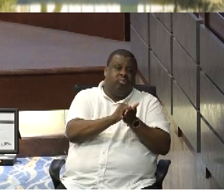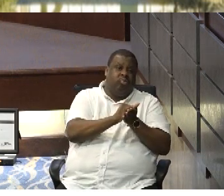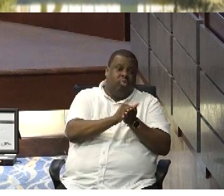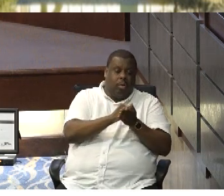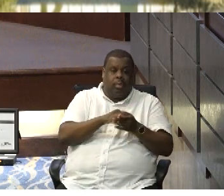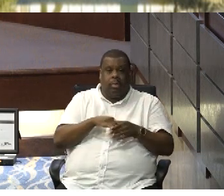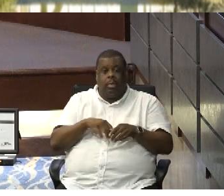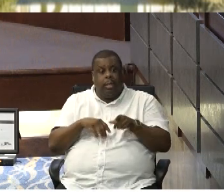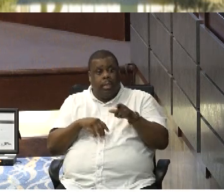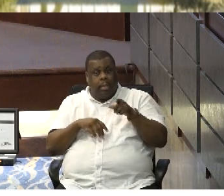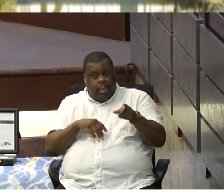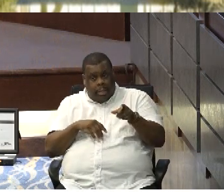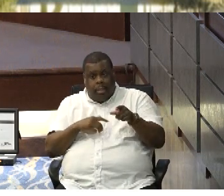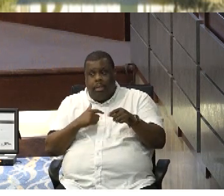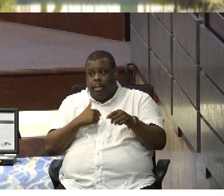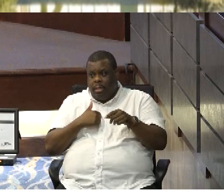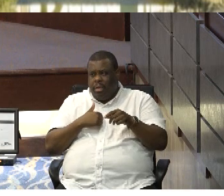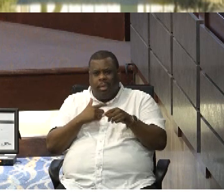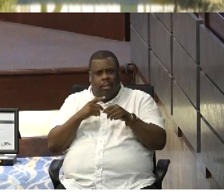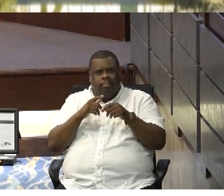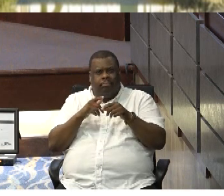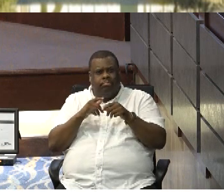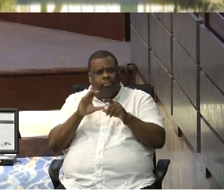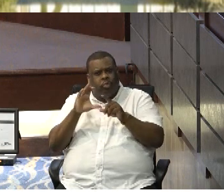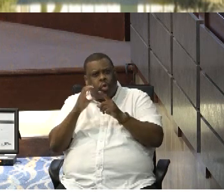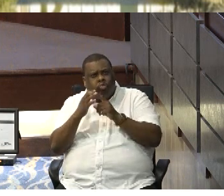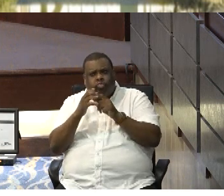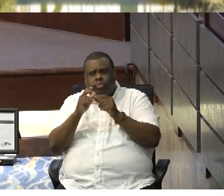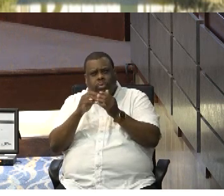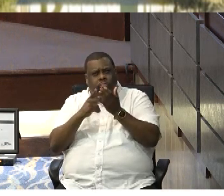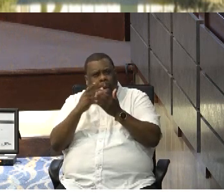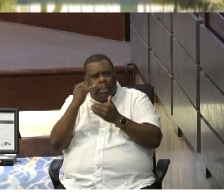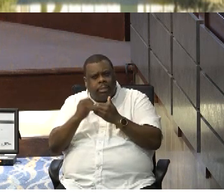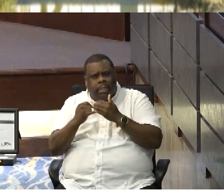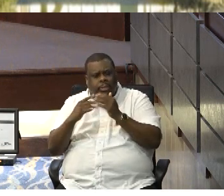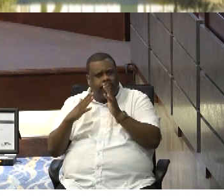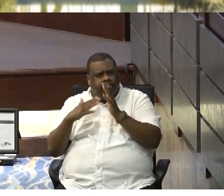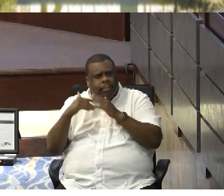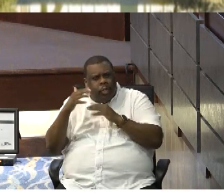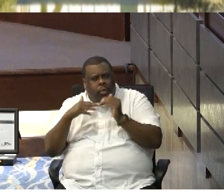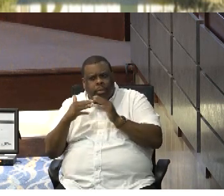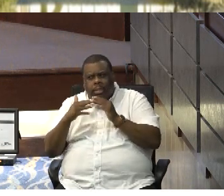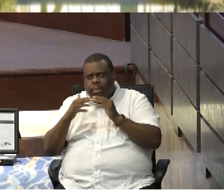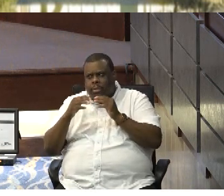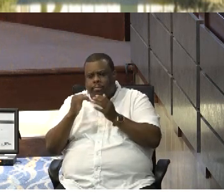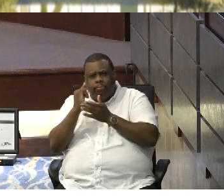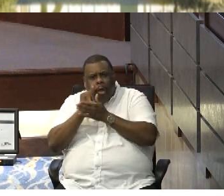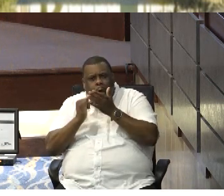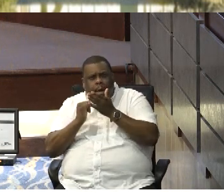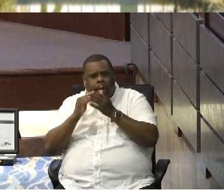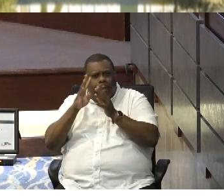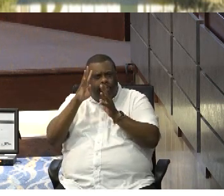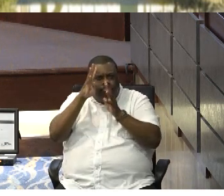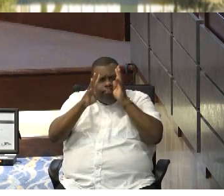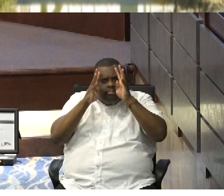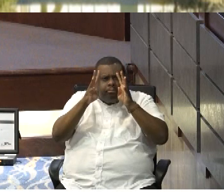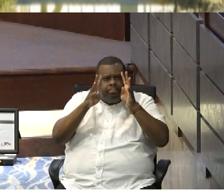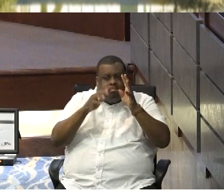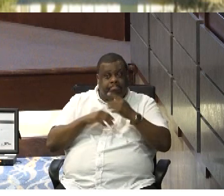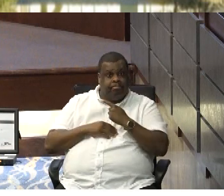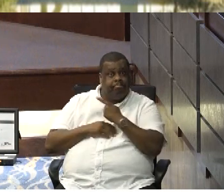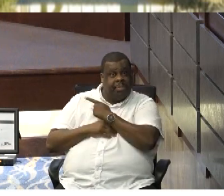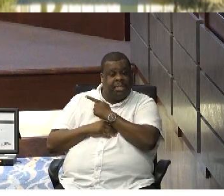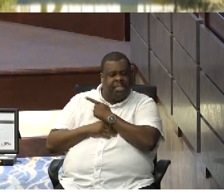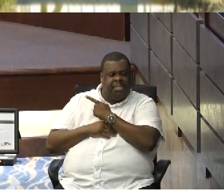He specializes in cultural projects, and these are examples of some of the projects that he's worked on. The